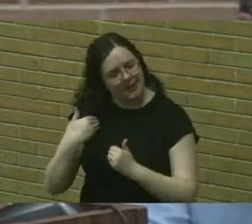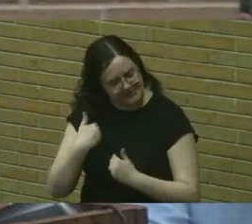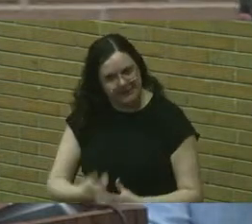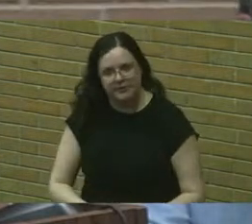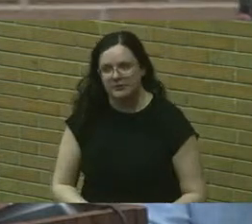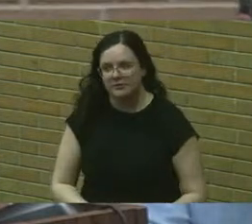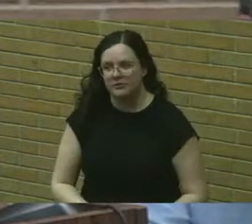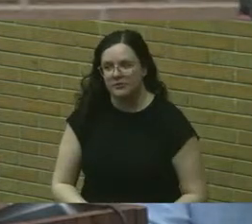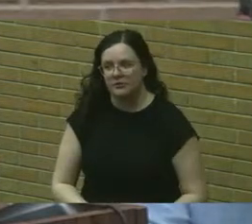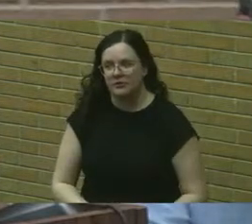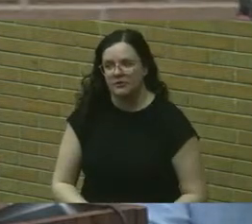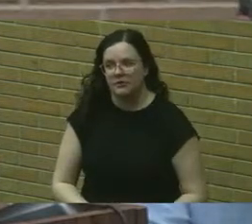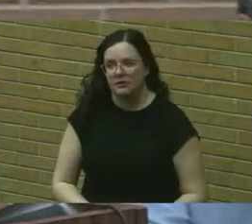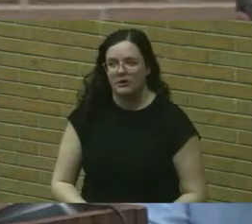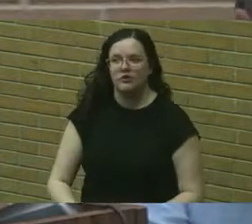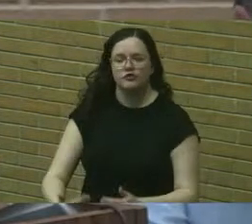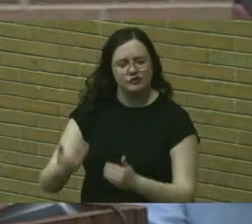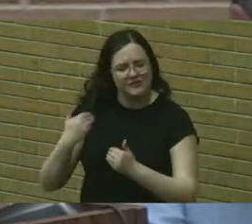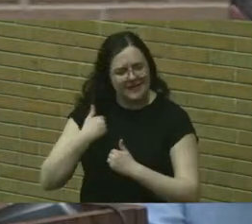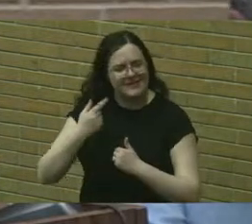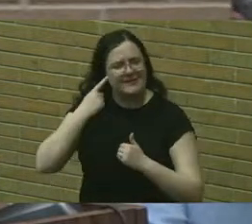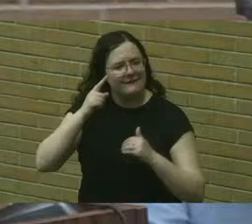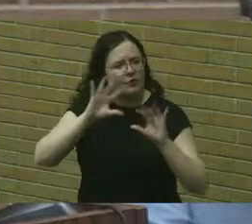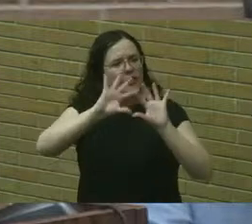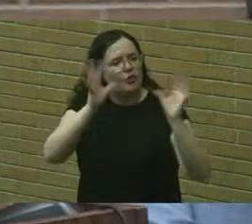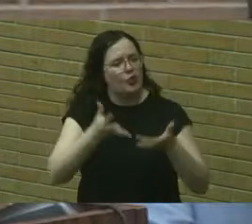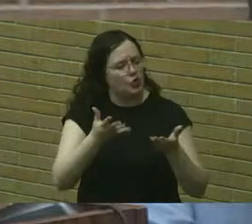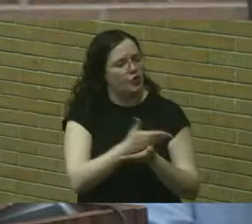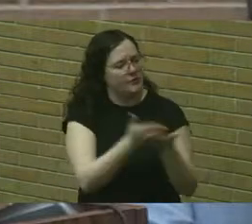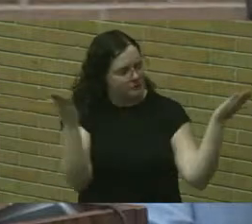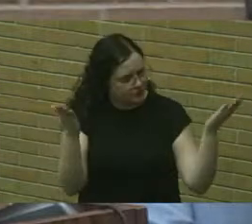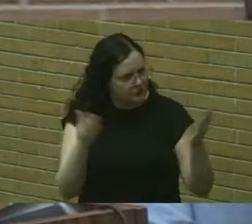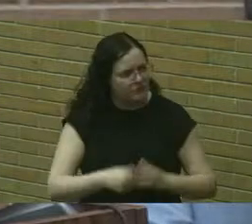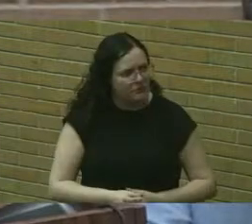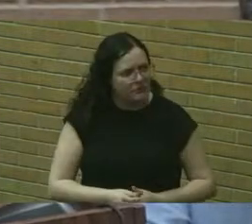for the world to remember